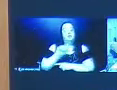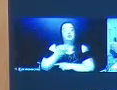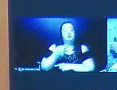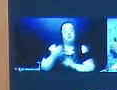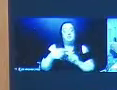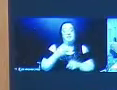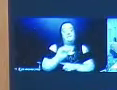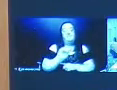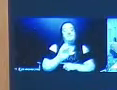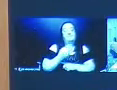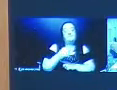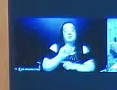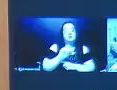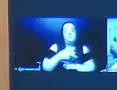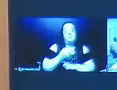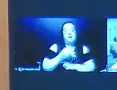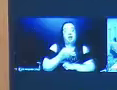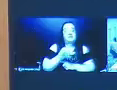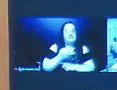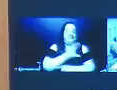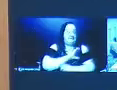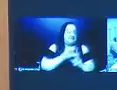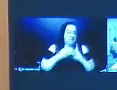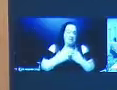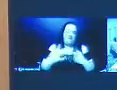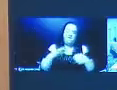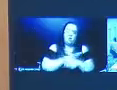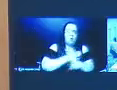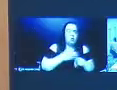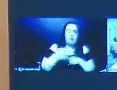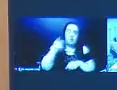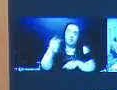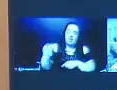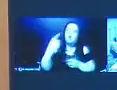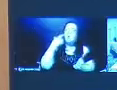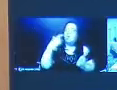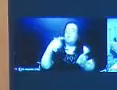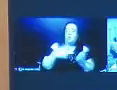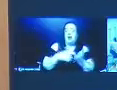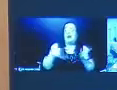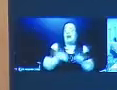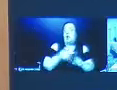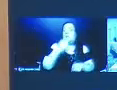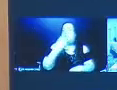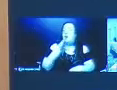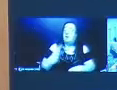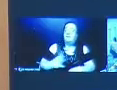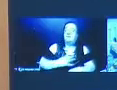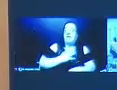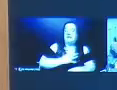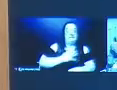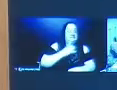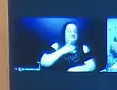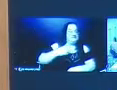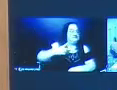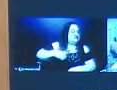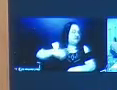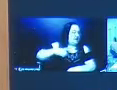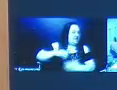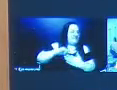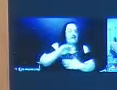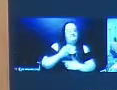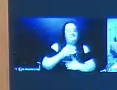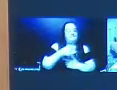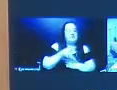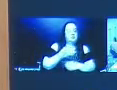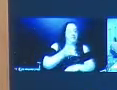Police Department. He served an entire career over there, was recognized as one of the finest detectives that the Metropolitan Police